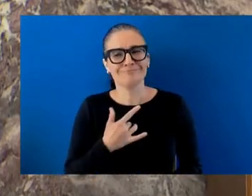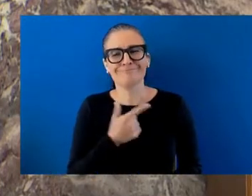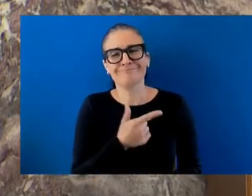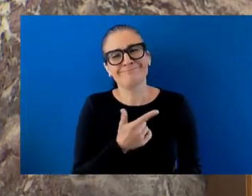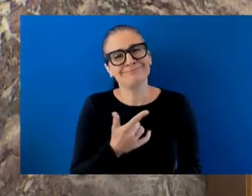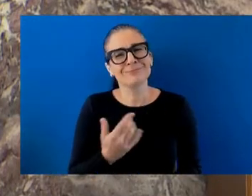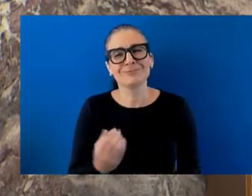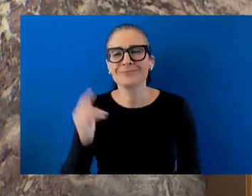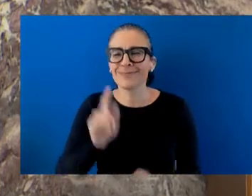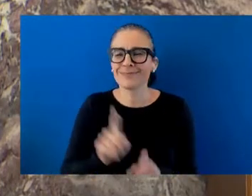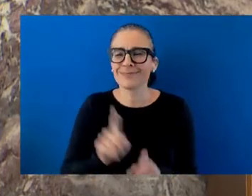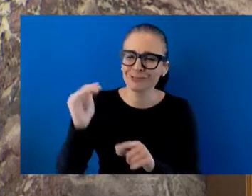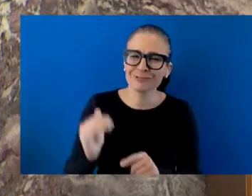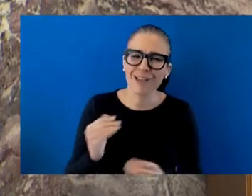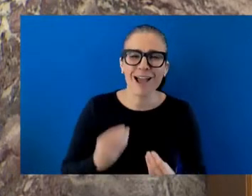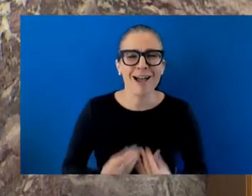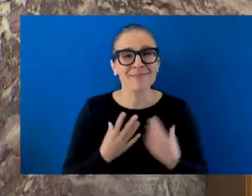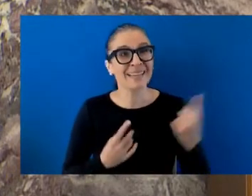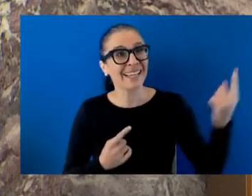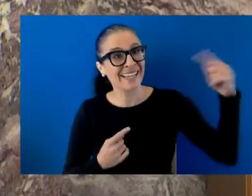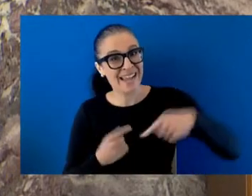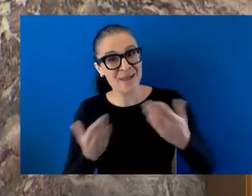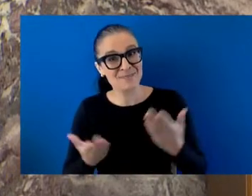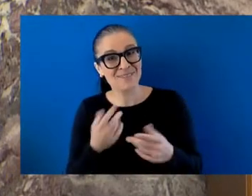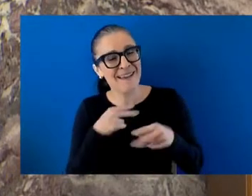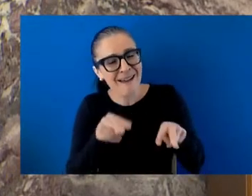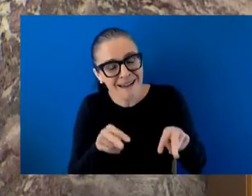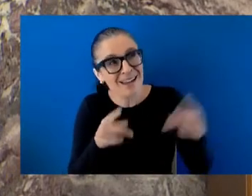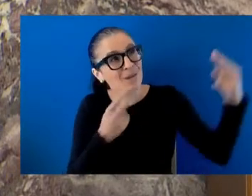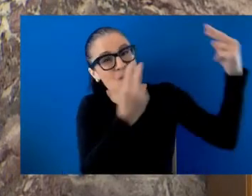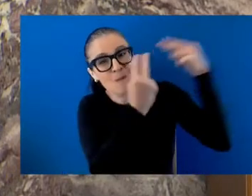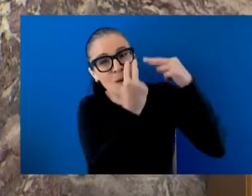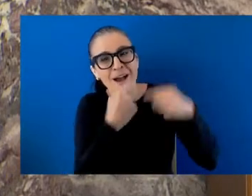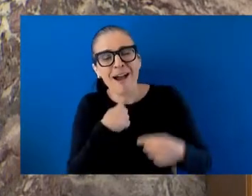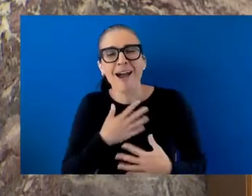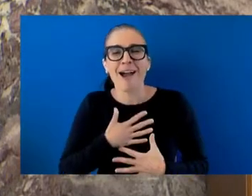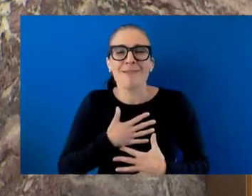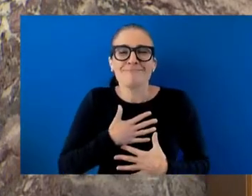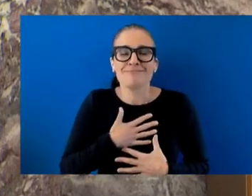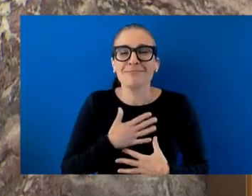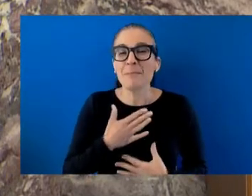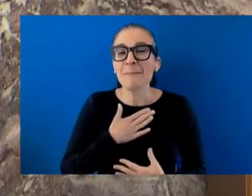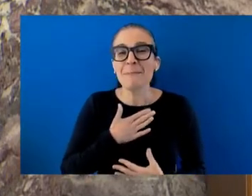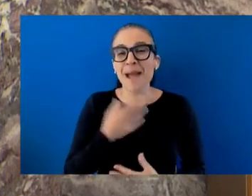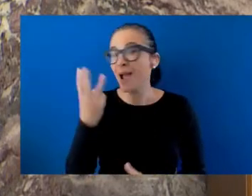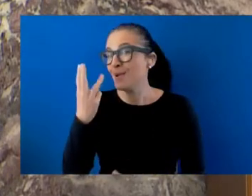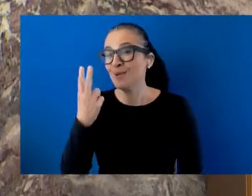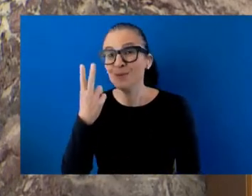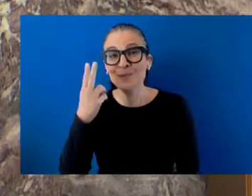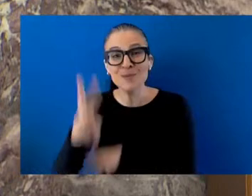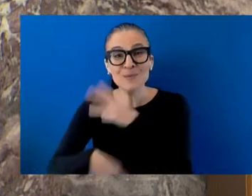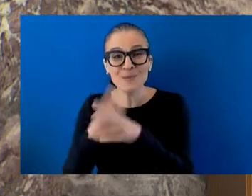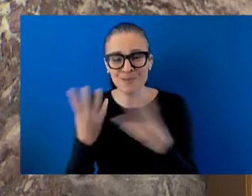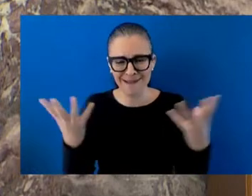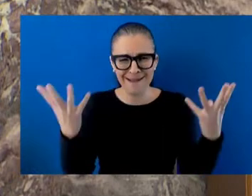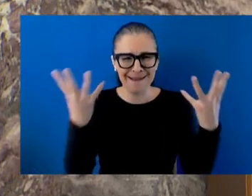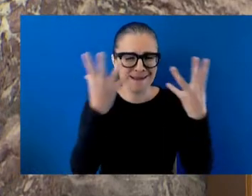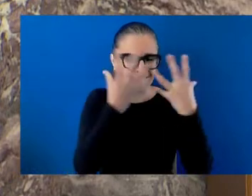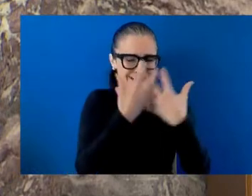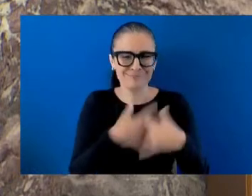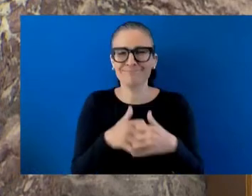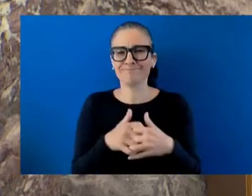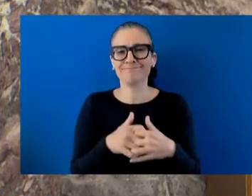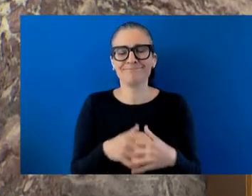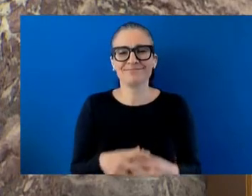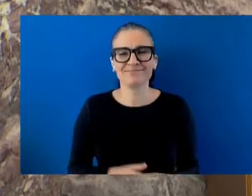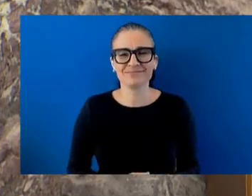my heart with joy. It's like my two worlds get to collide, but it's he who fills our spirits with hope for the